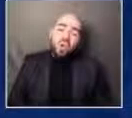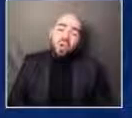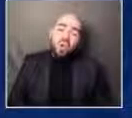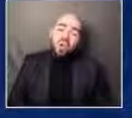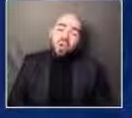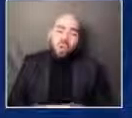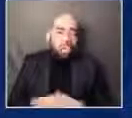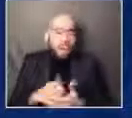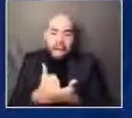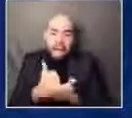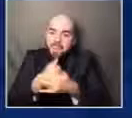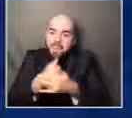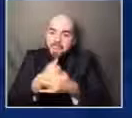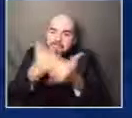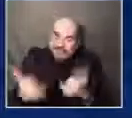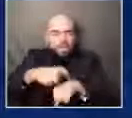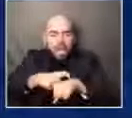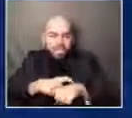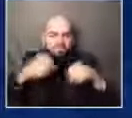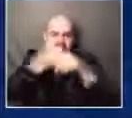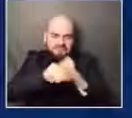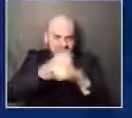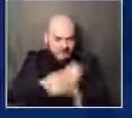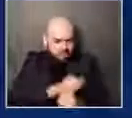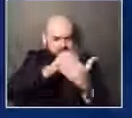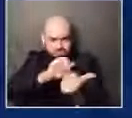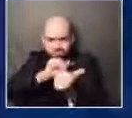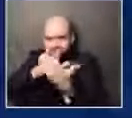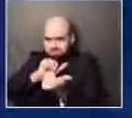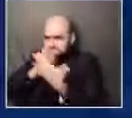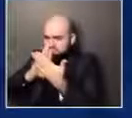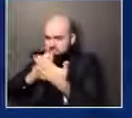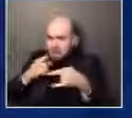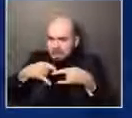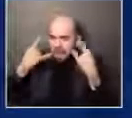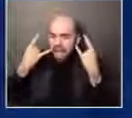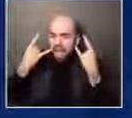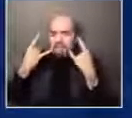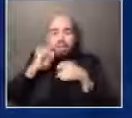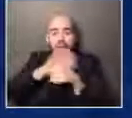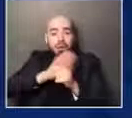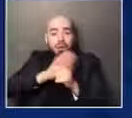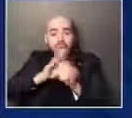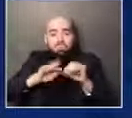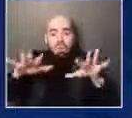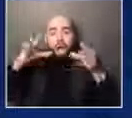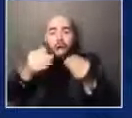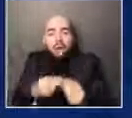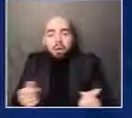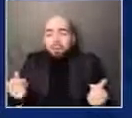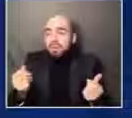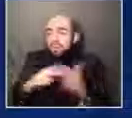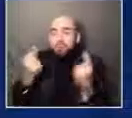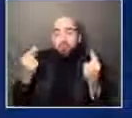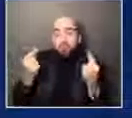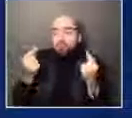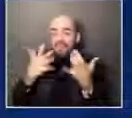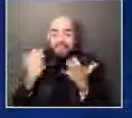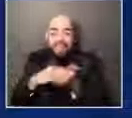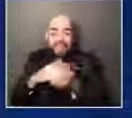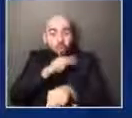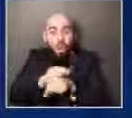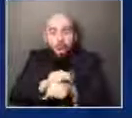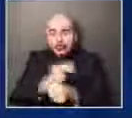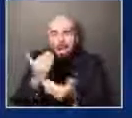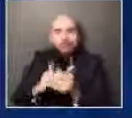economically, so we can go back to celebrating birthdays and holidays together, so we can attend sporting events together, so we can get back to